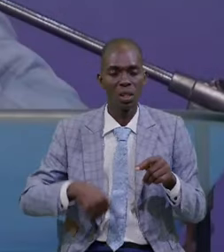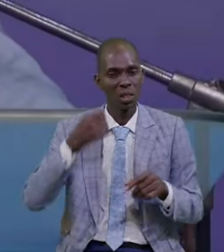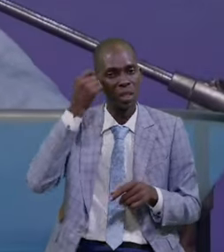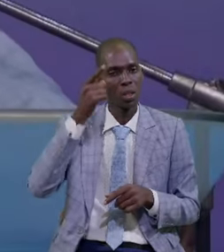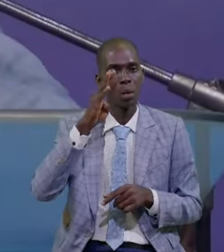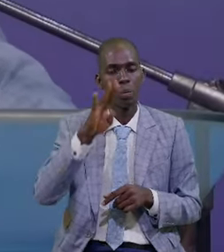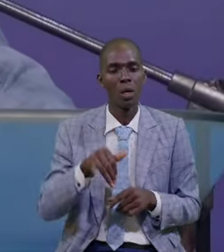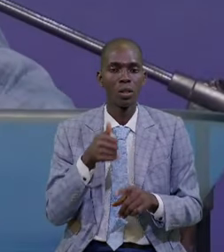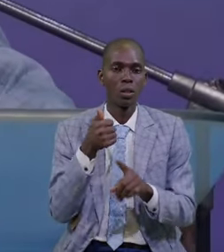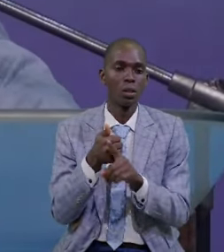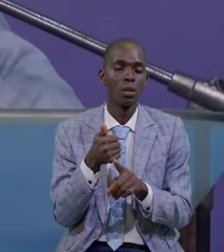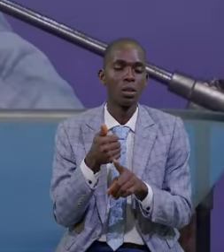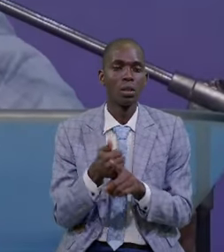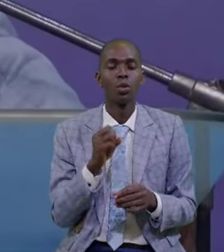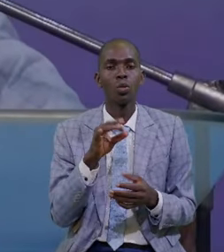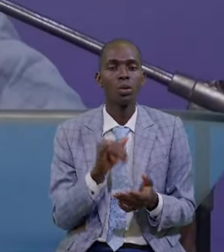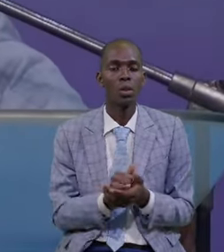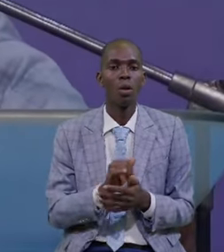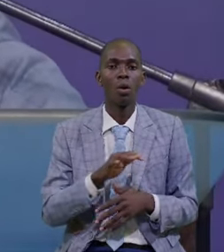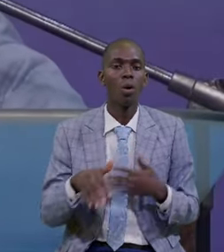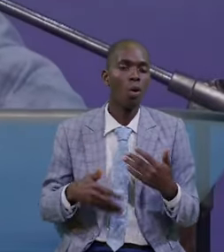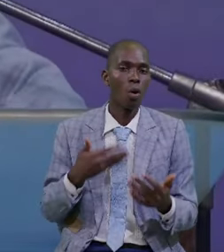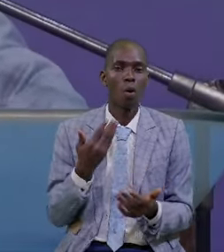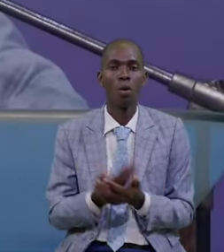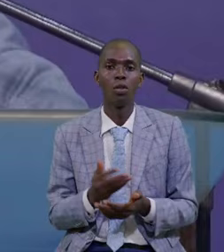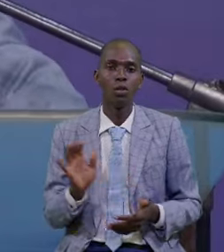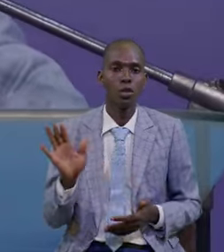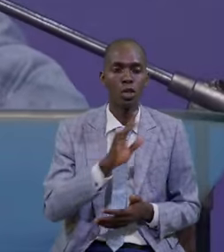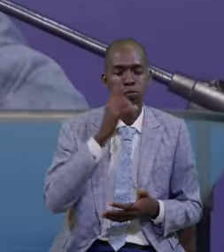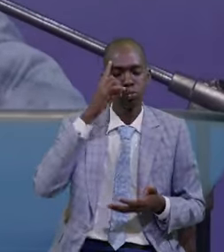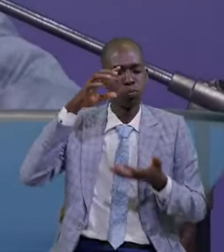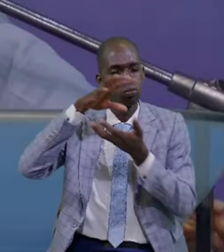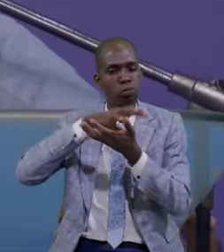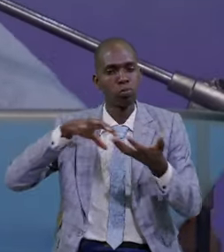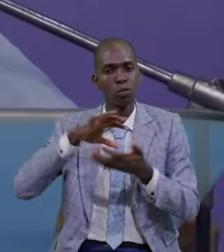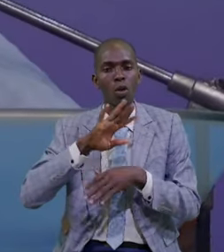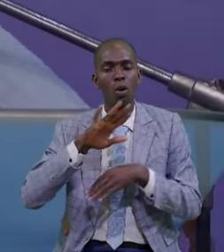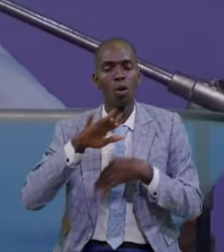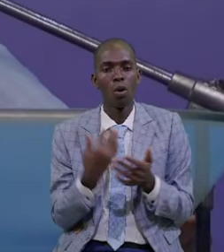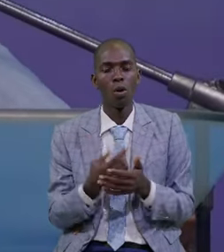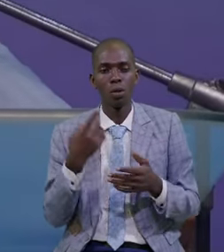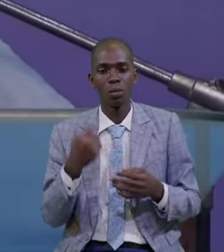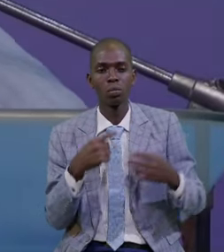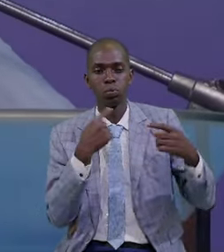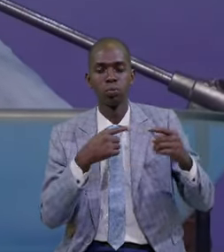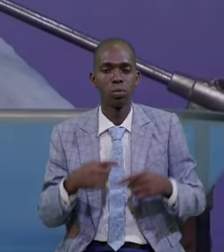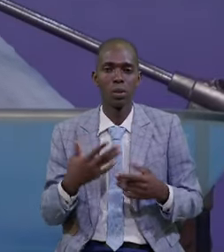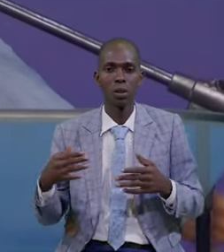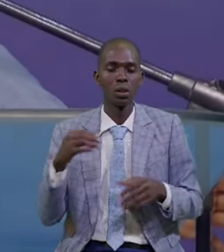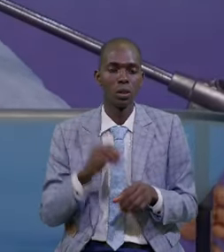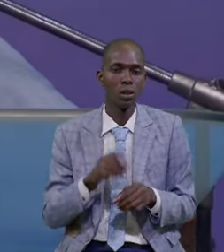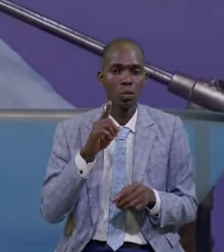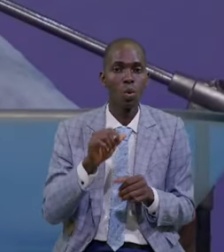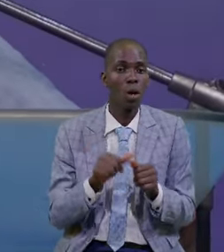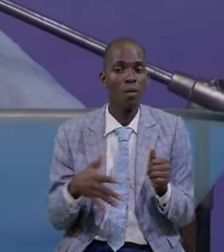that all your confusion, all your conflict, every challenge you have, everything is